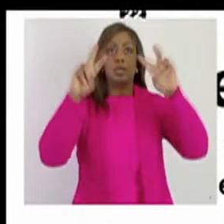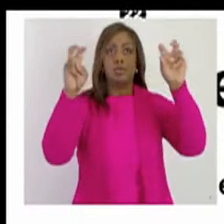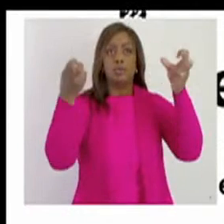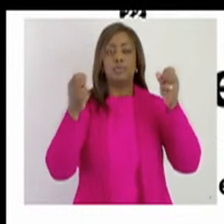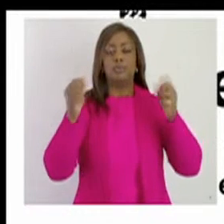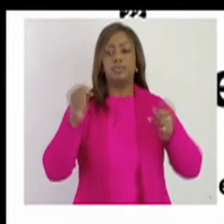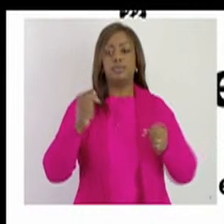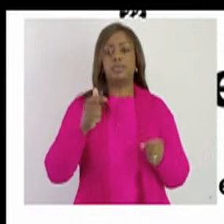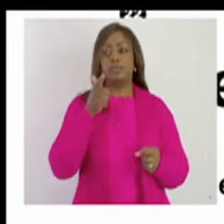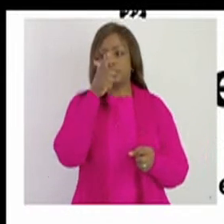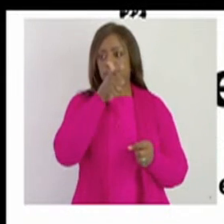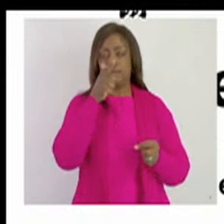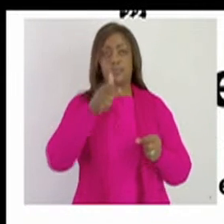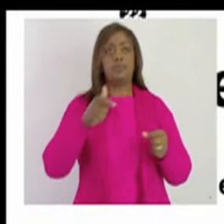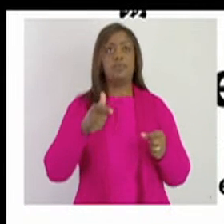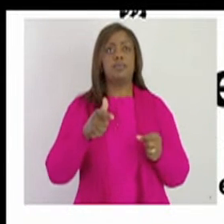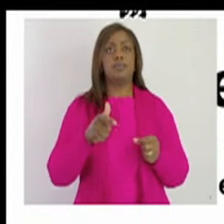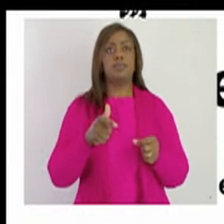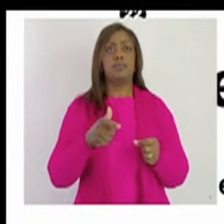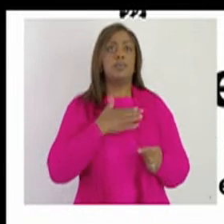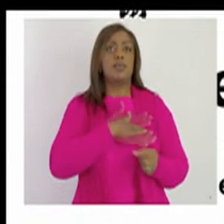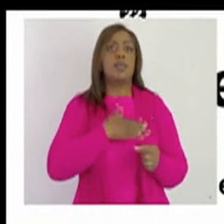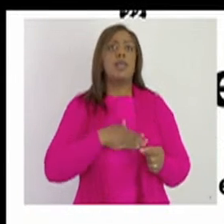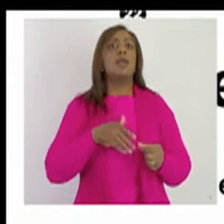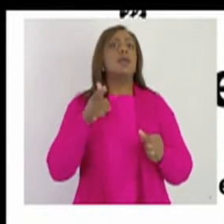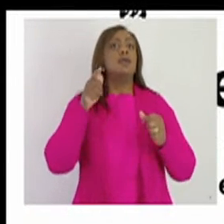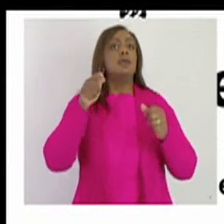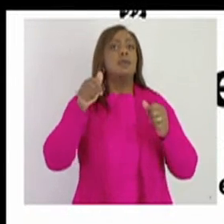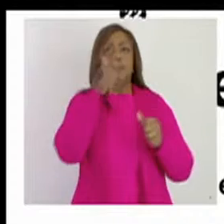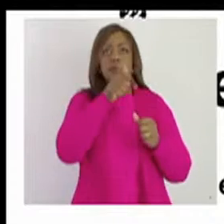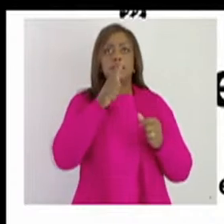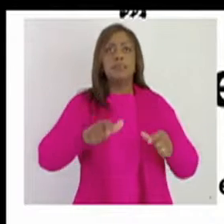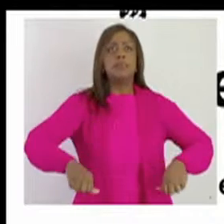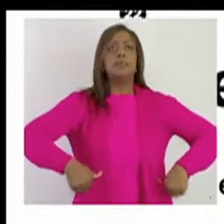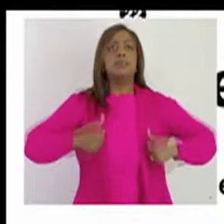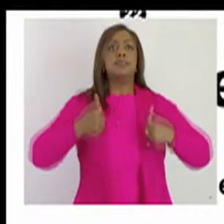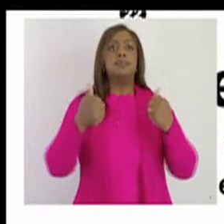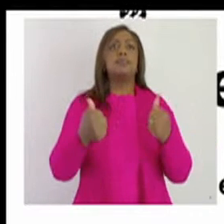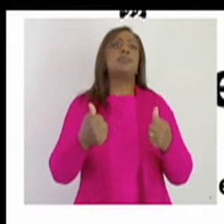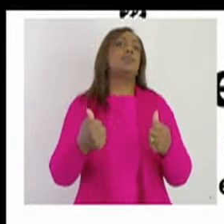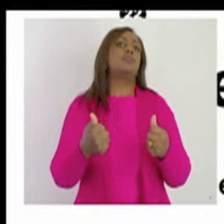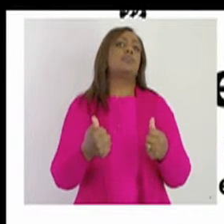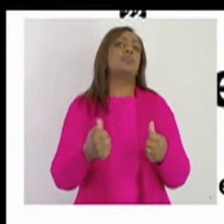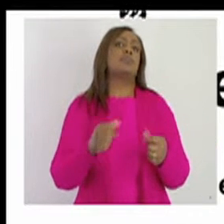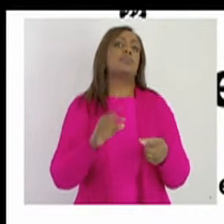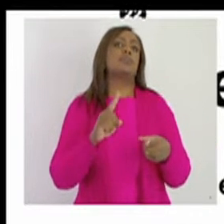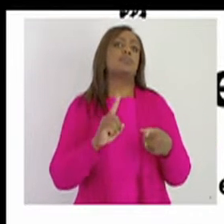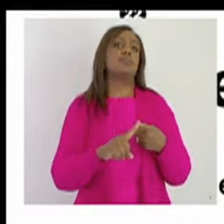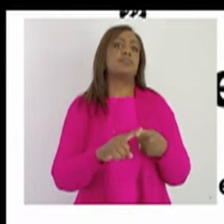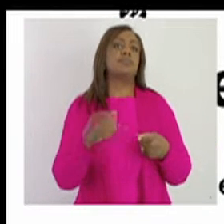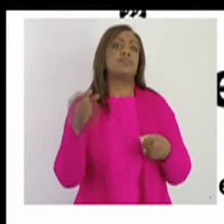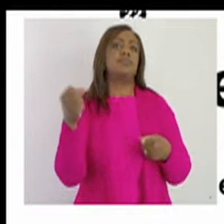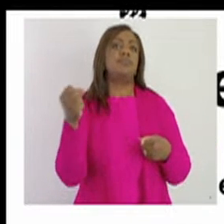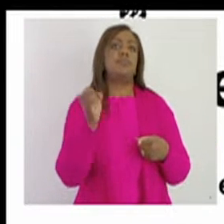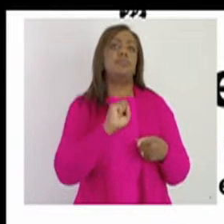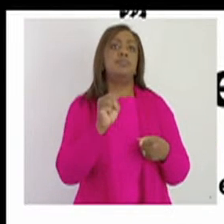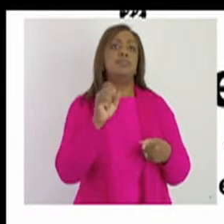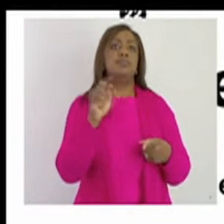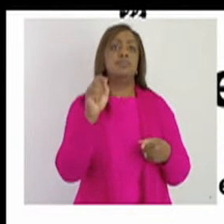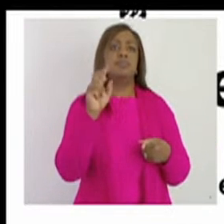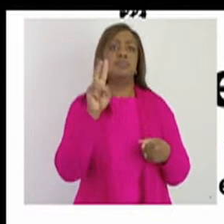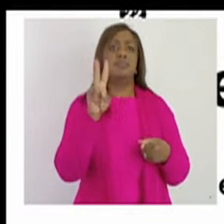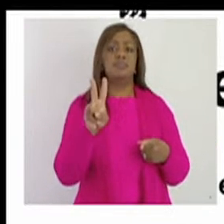First of all, we are going to look at our basic competence for today. The first basic competence says that a learner in grade 7 must be able